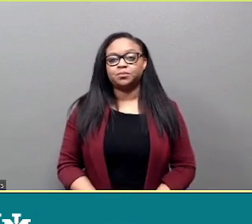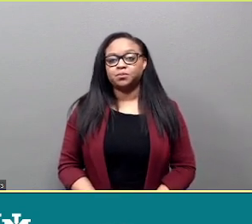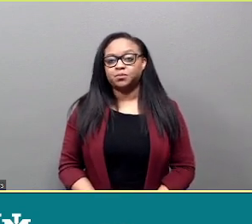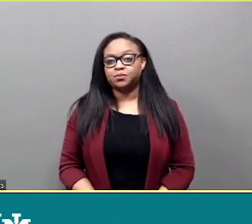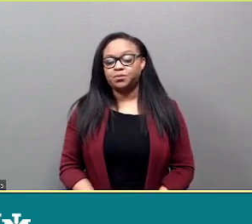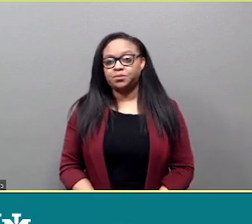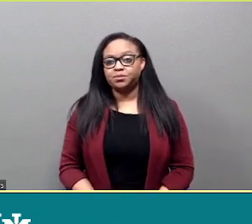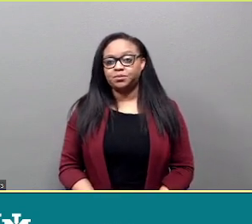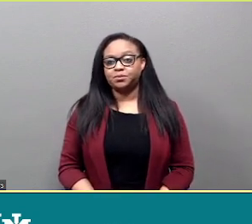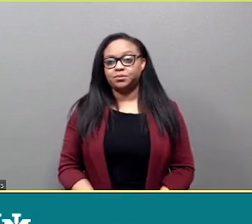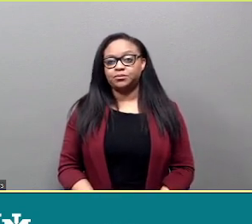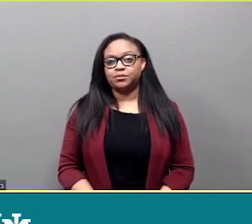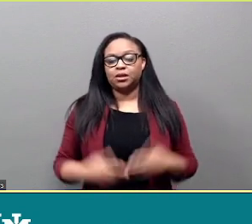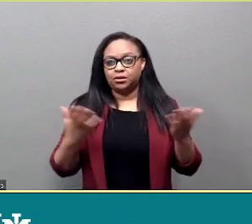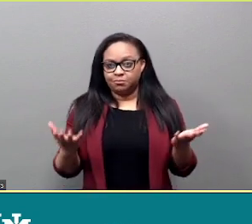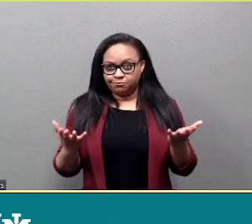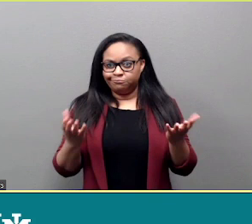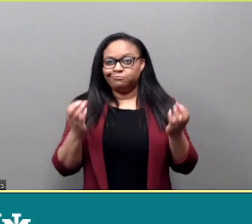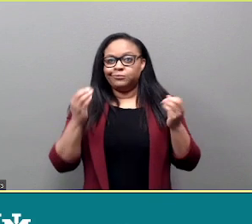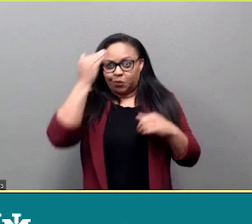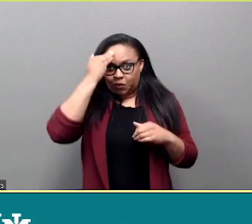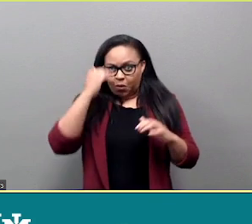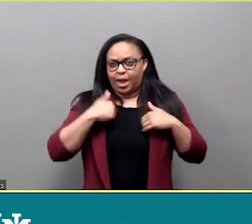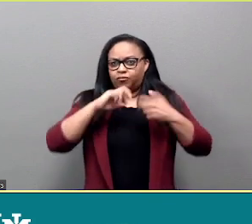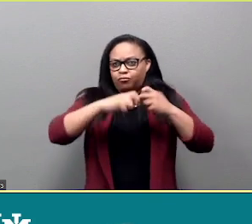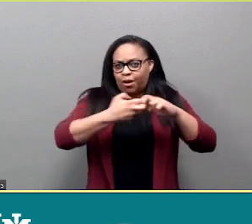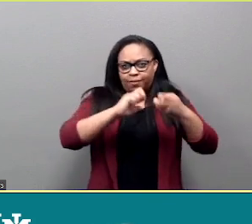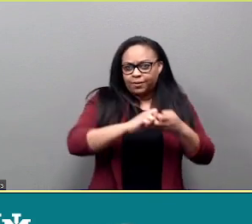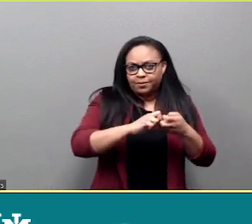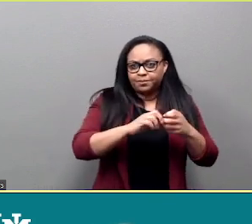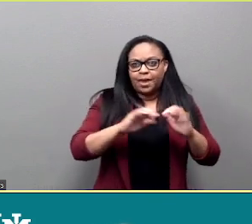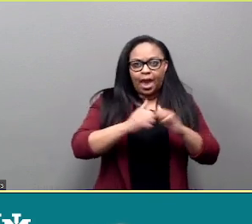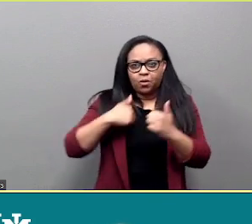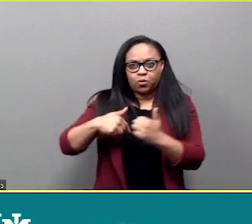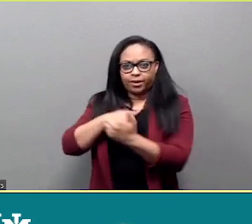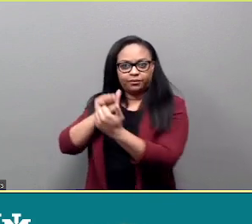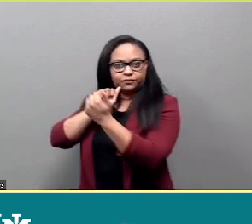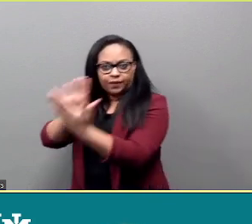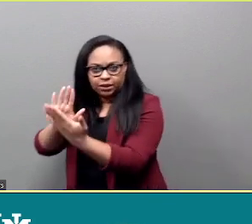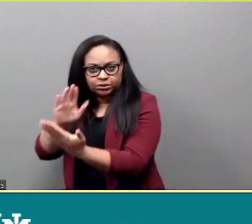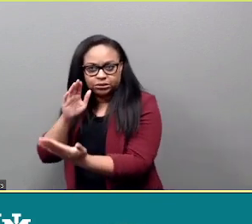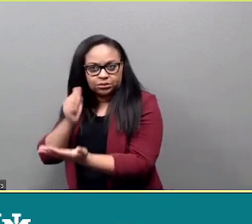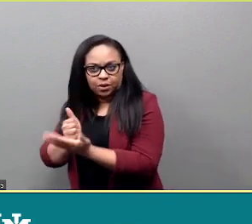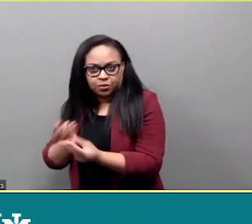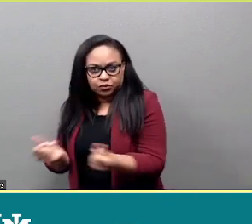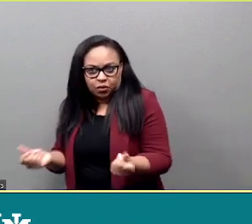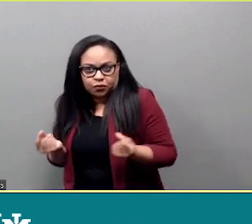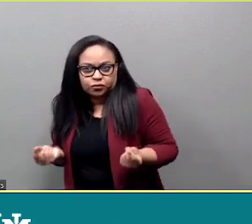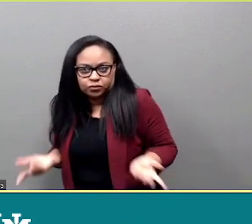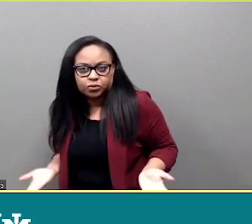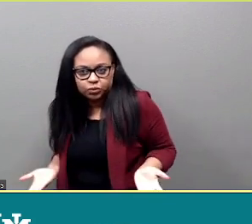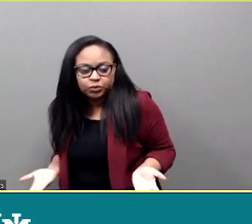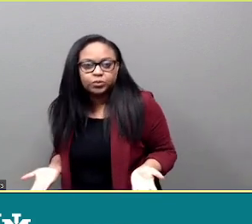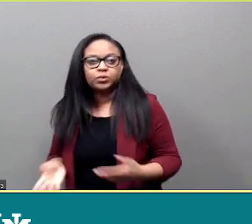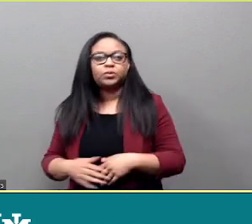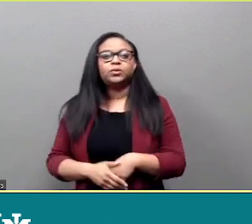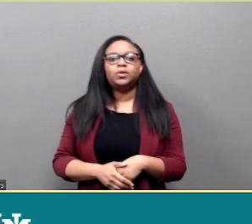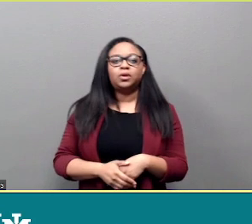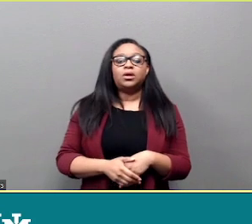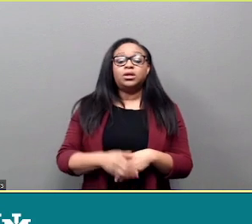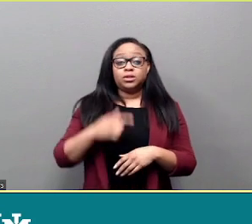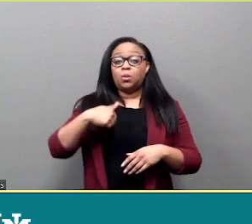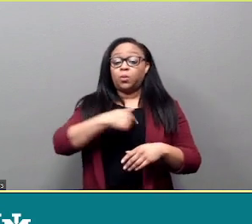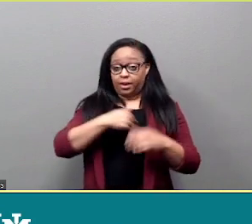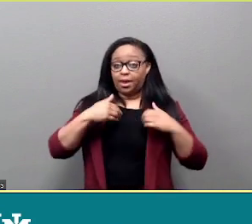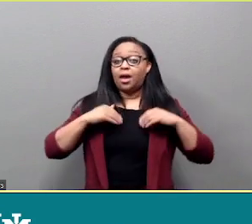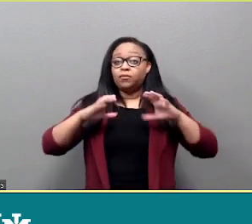So what are we doing? We have started Emergency Operations Center, EOC, where we meet weekly to talk about the